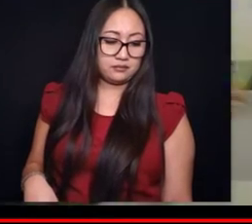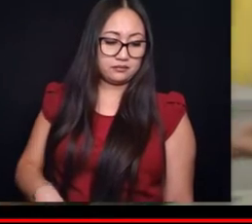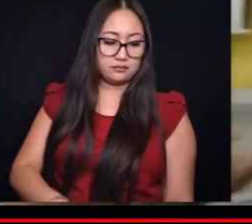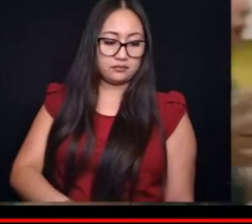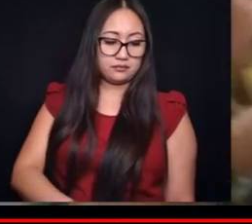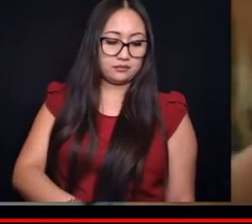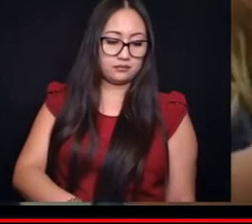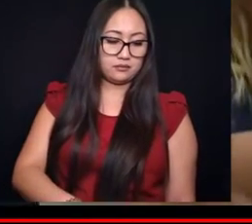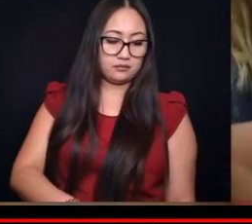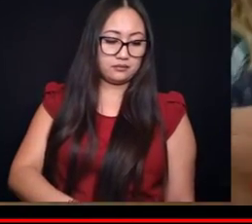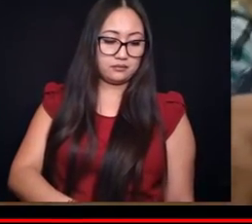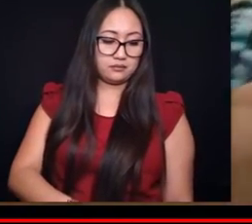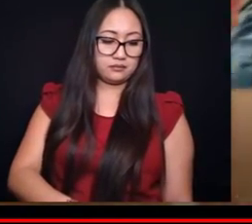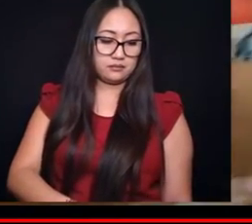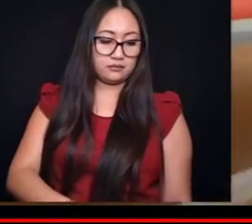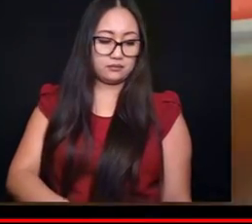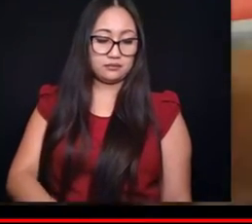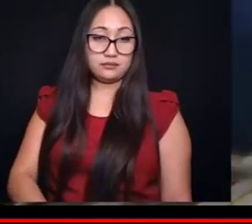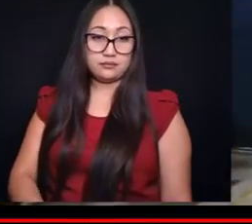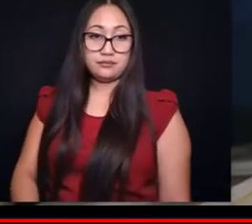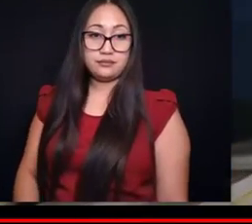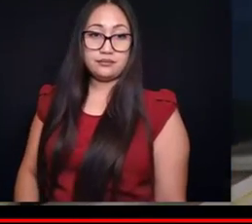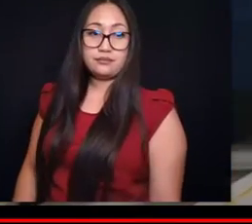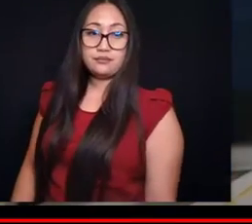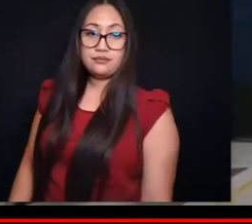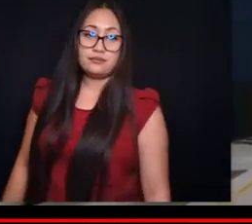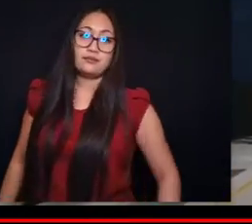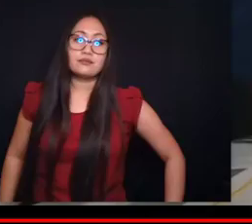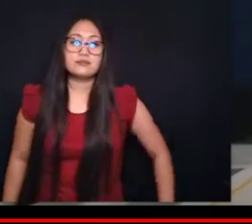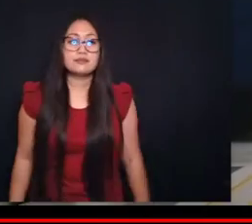striders would what? on the day,